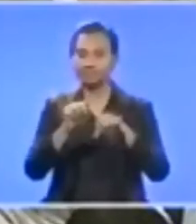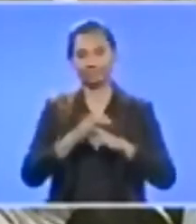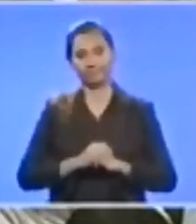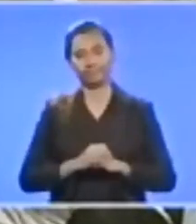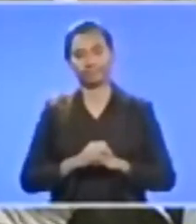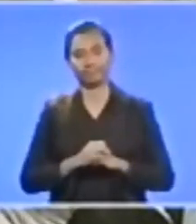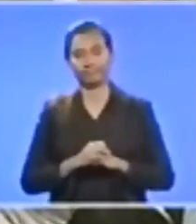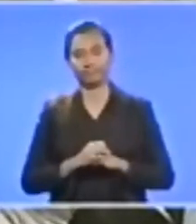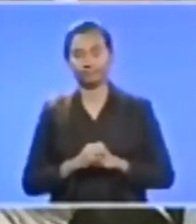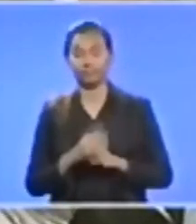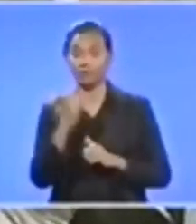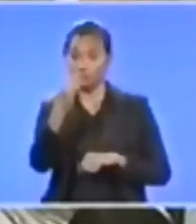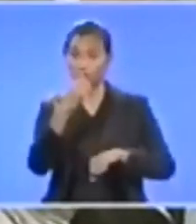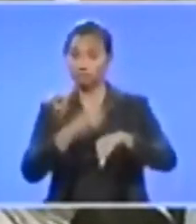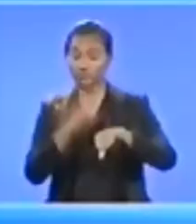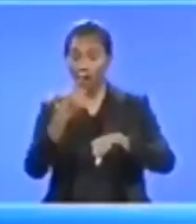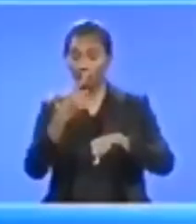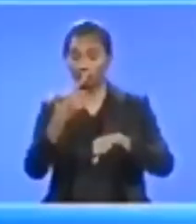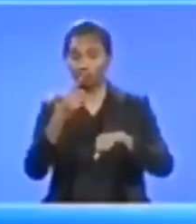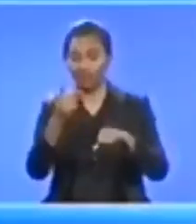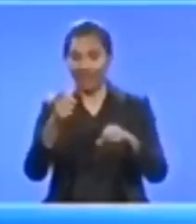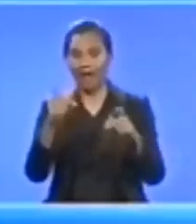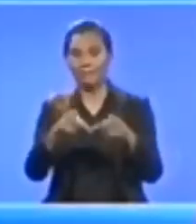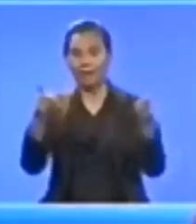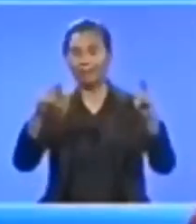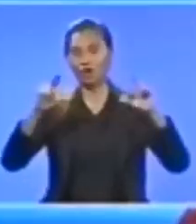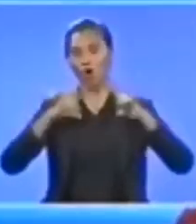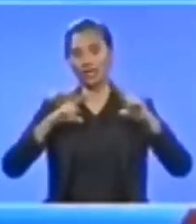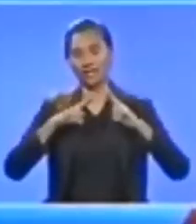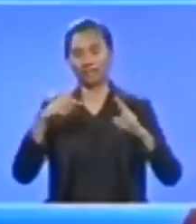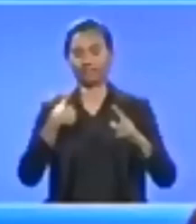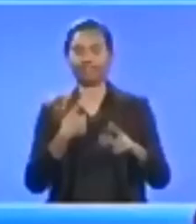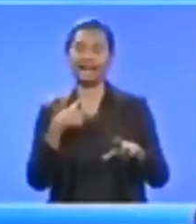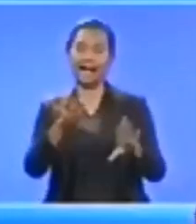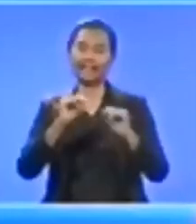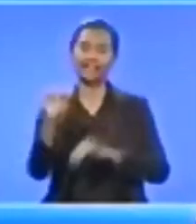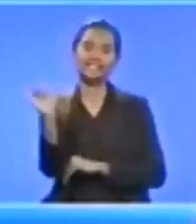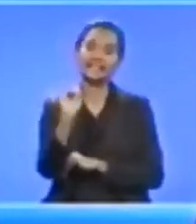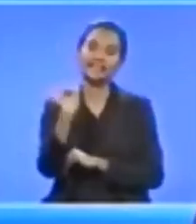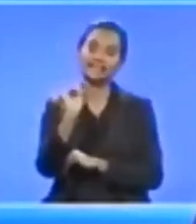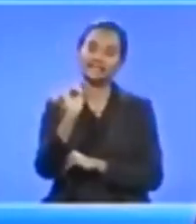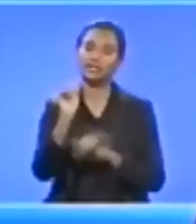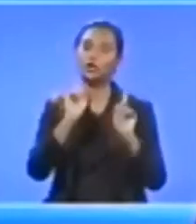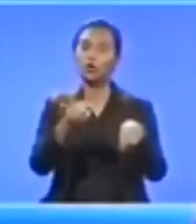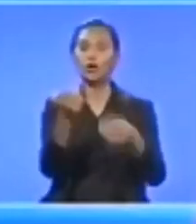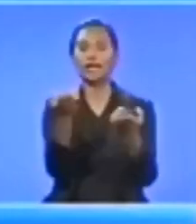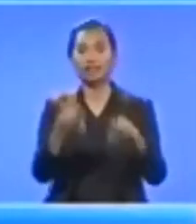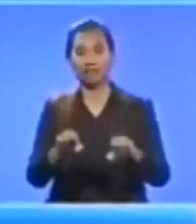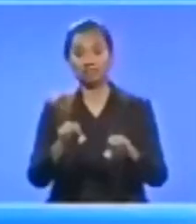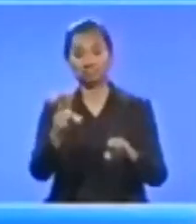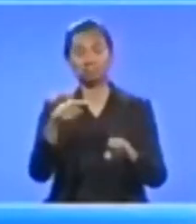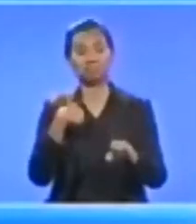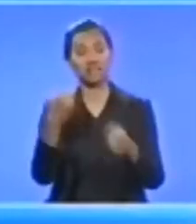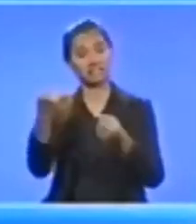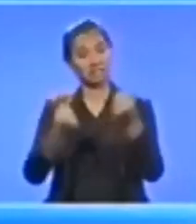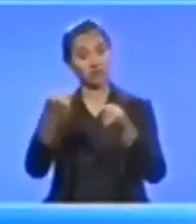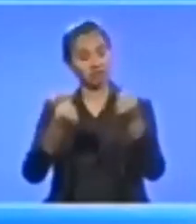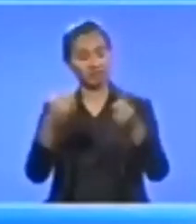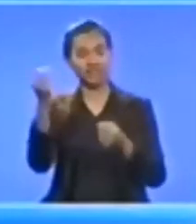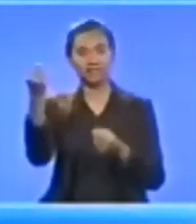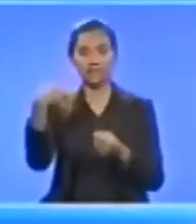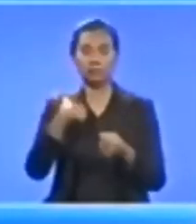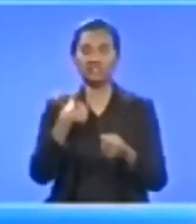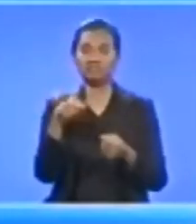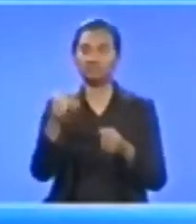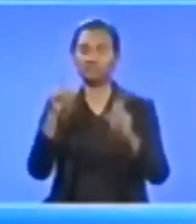Once on a public holiday, I took a taxi to an event. The taxi driver told me that his goal was to make